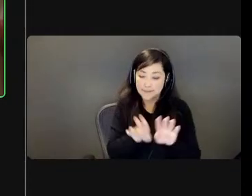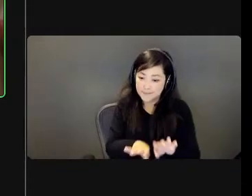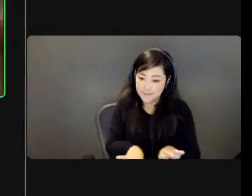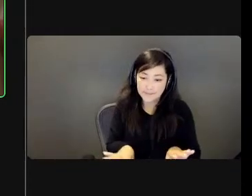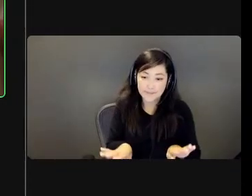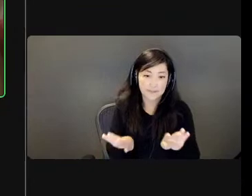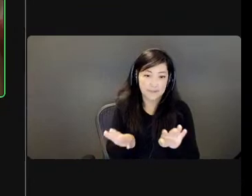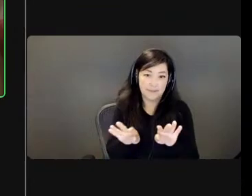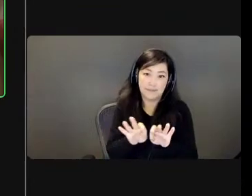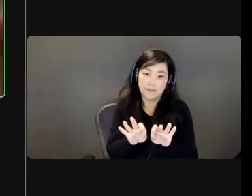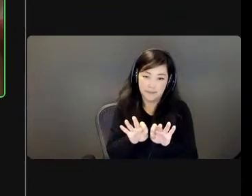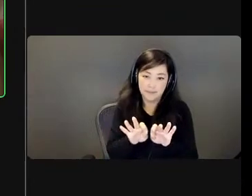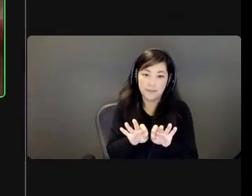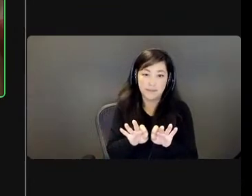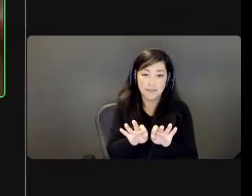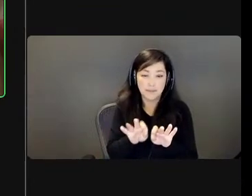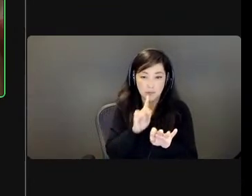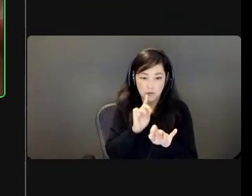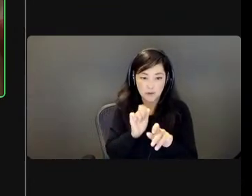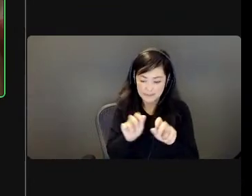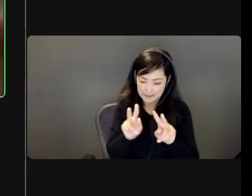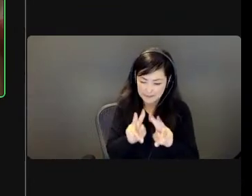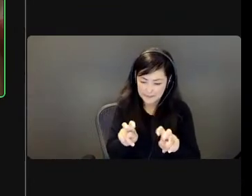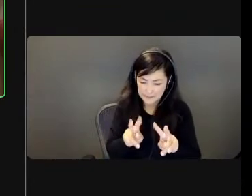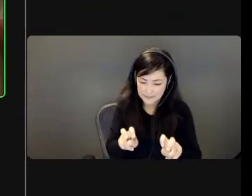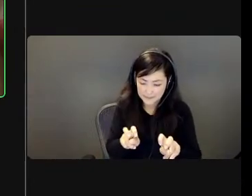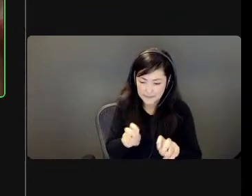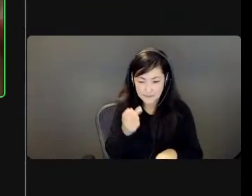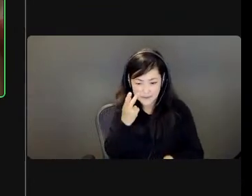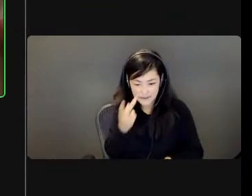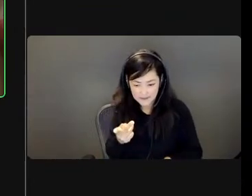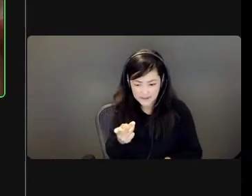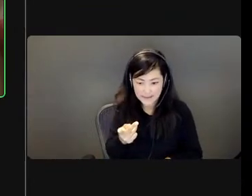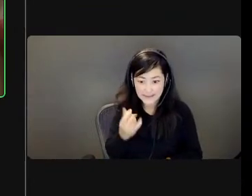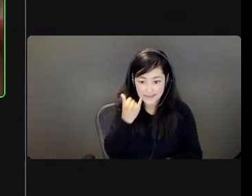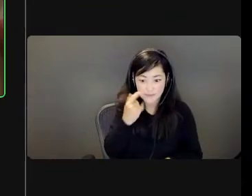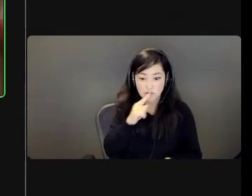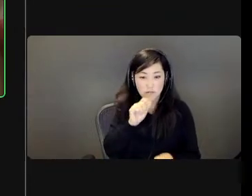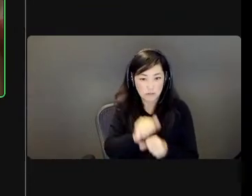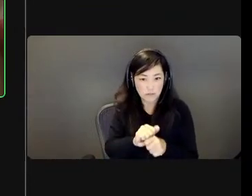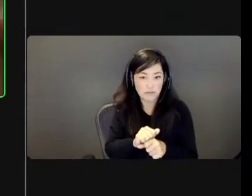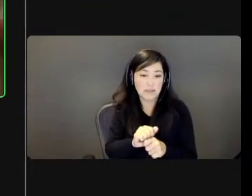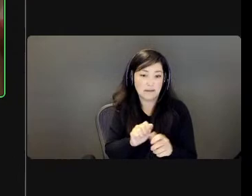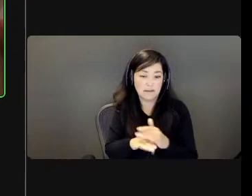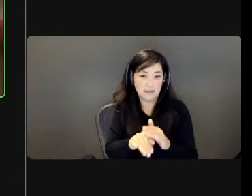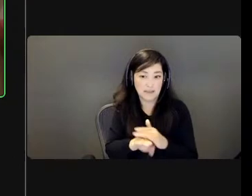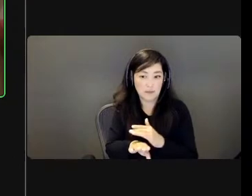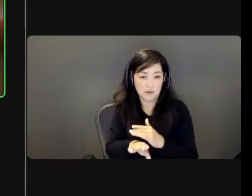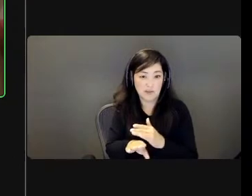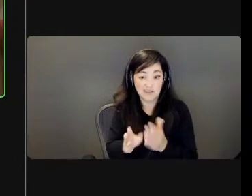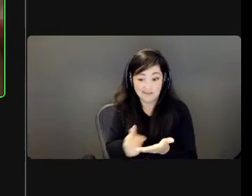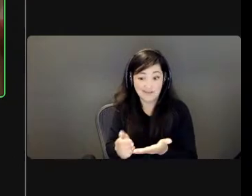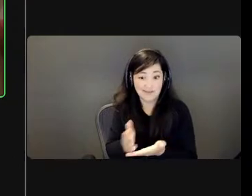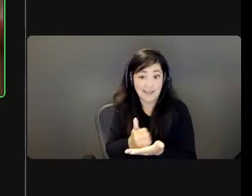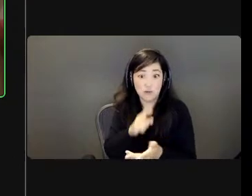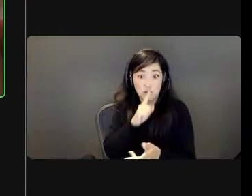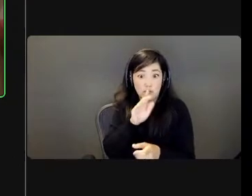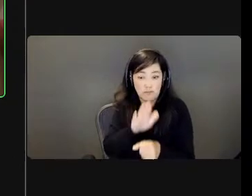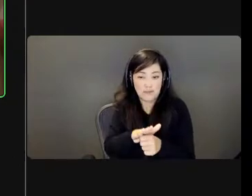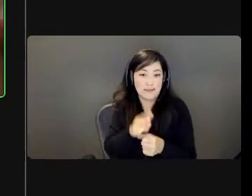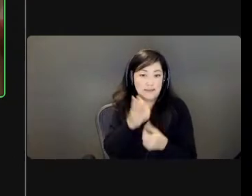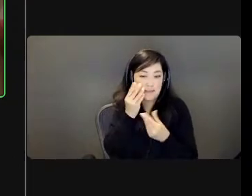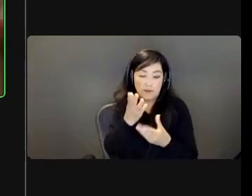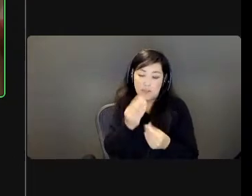in examining these things and getting accurate information. And I think diverse